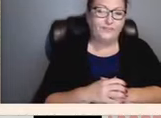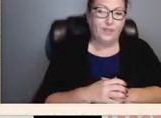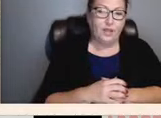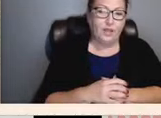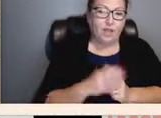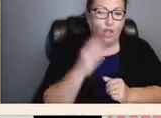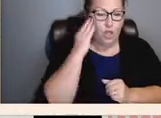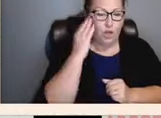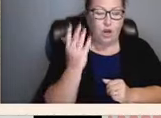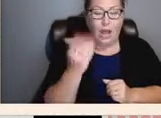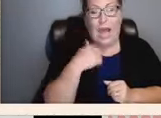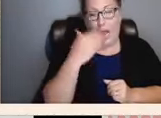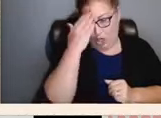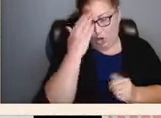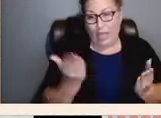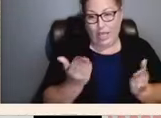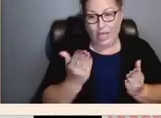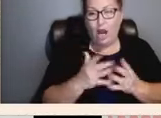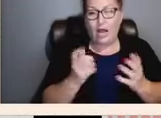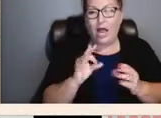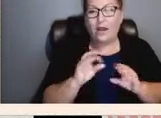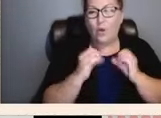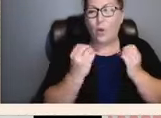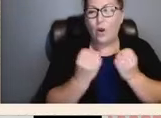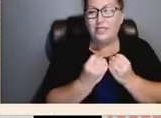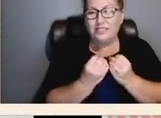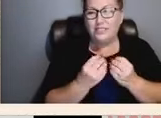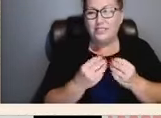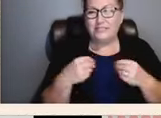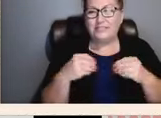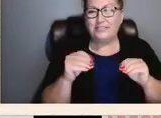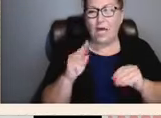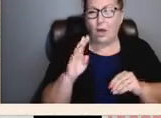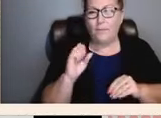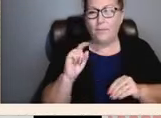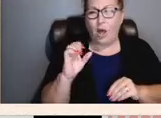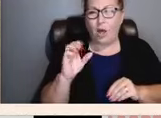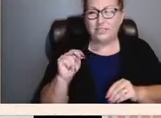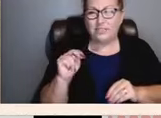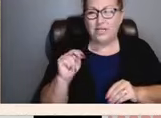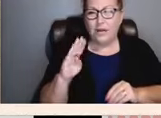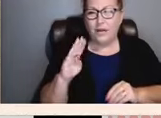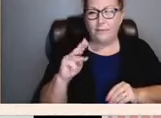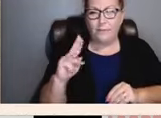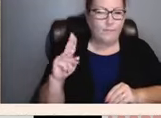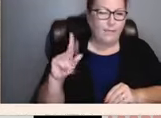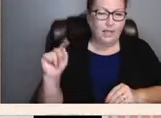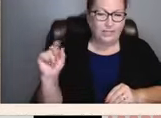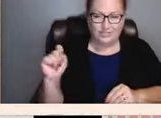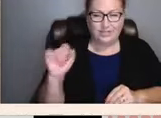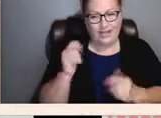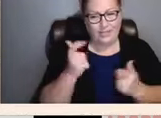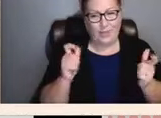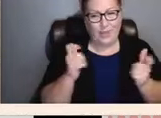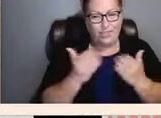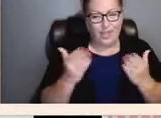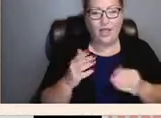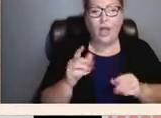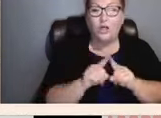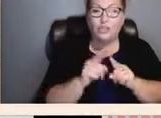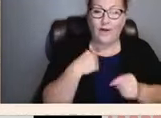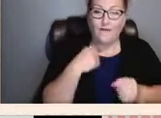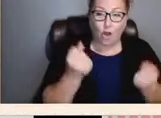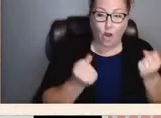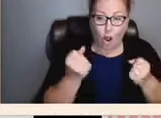know here a lot of the organizations sell Boston butts. That's the big thing. There's also car washes,